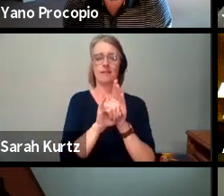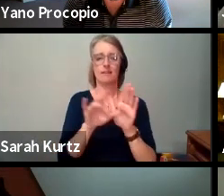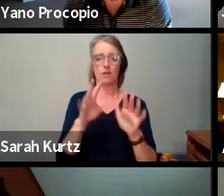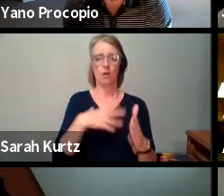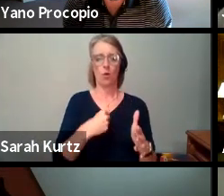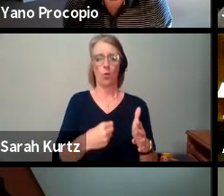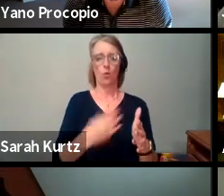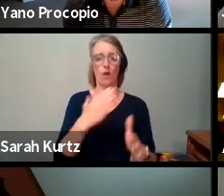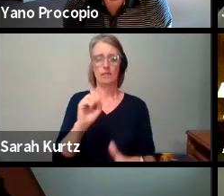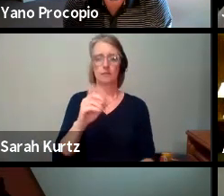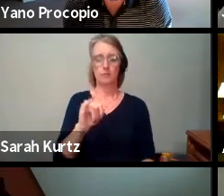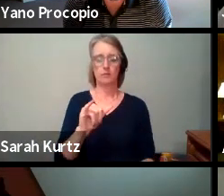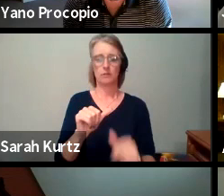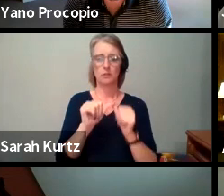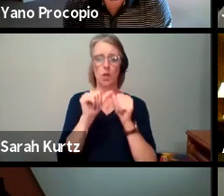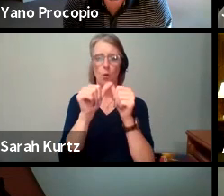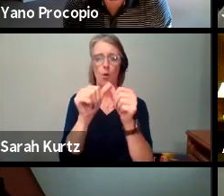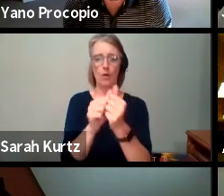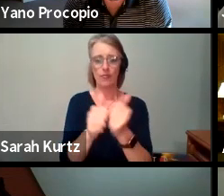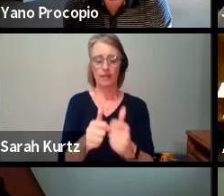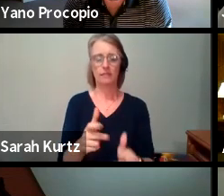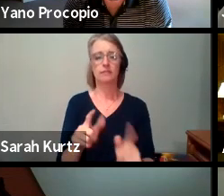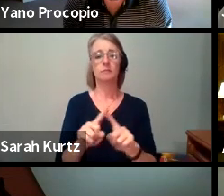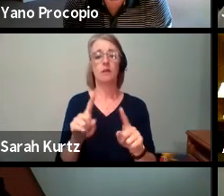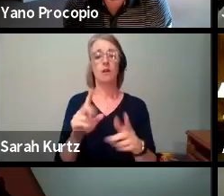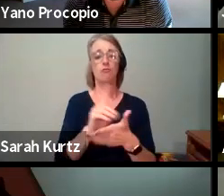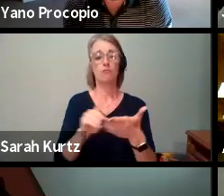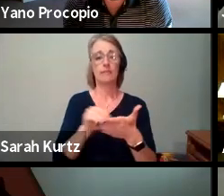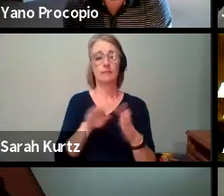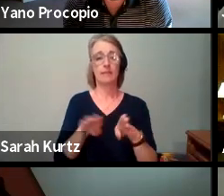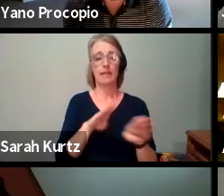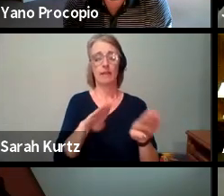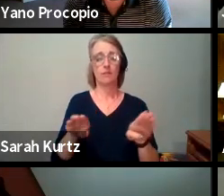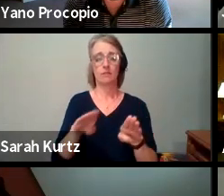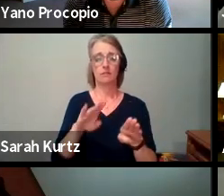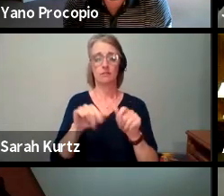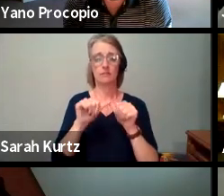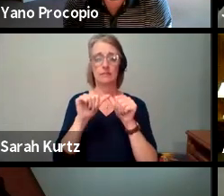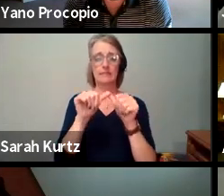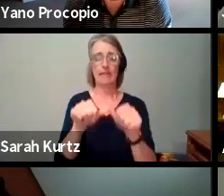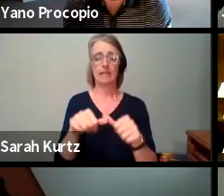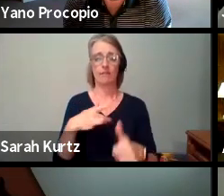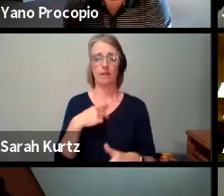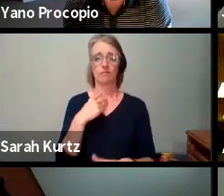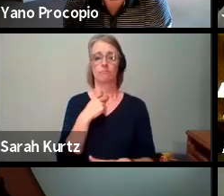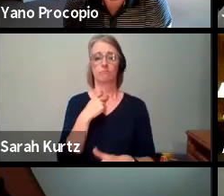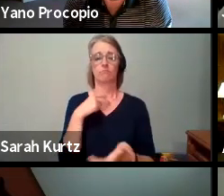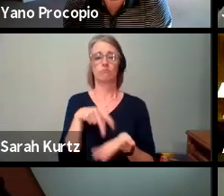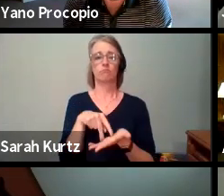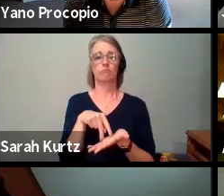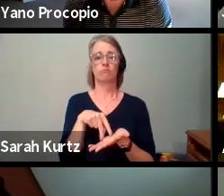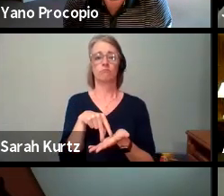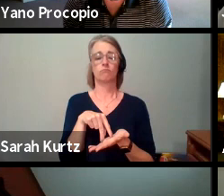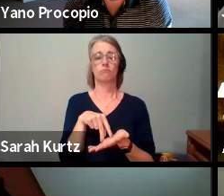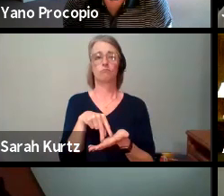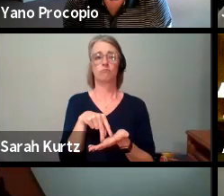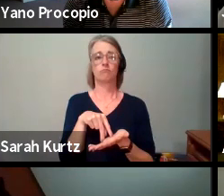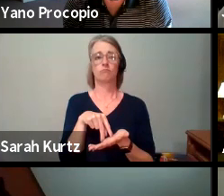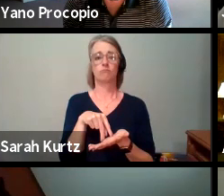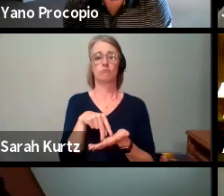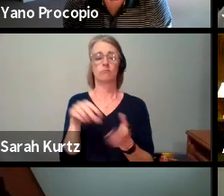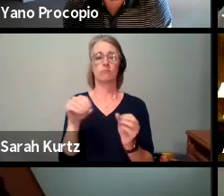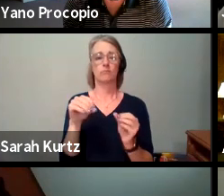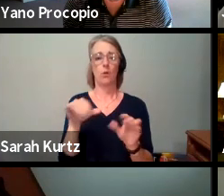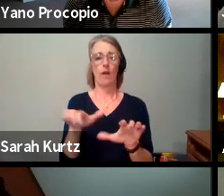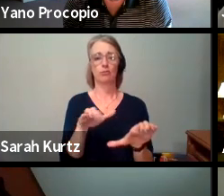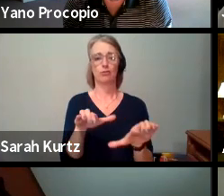white supremacy and is moving with it. Passive racist behavior is equivalent to standing still on the walkway. No overt effort is being made,